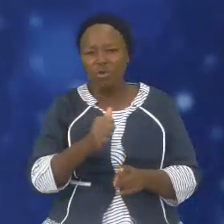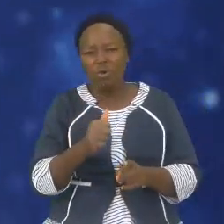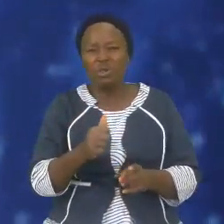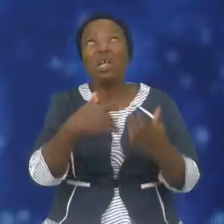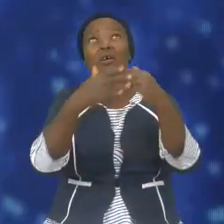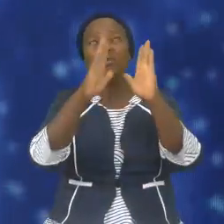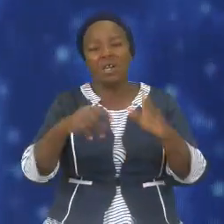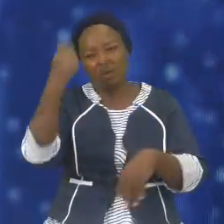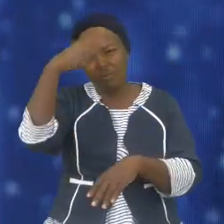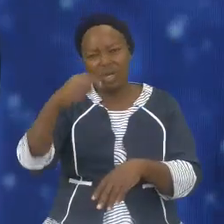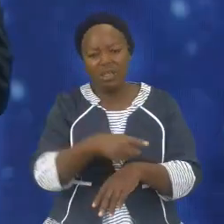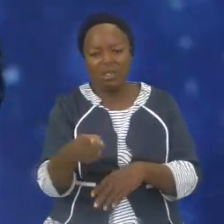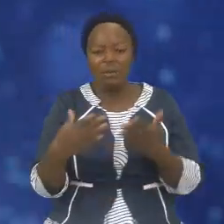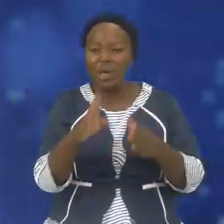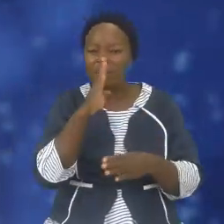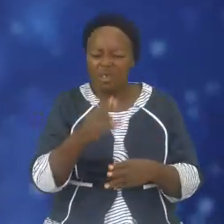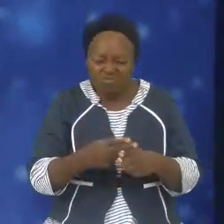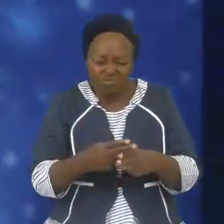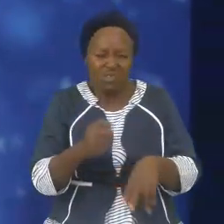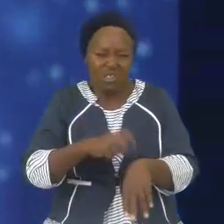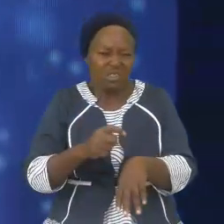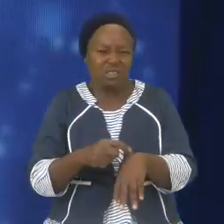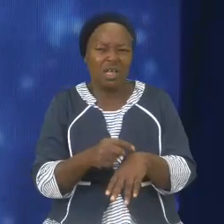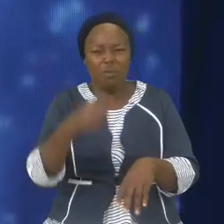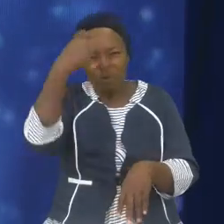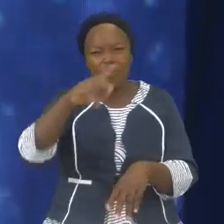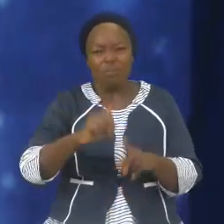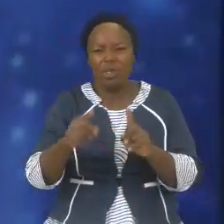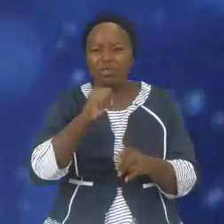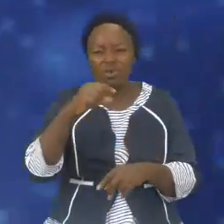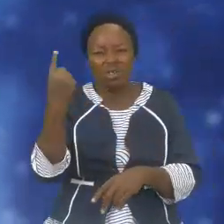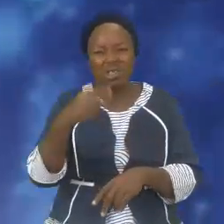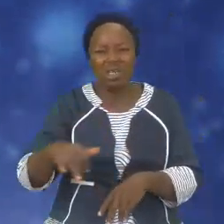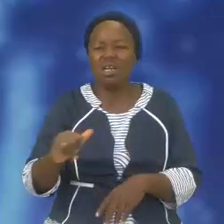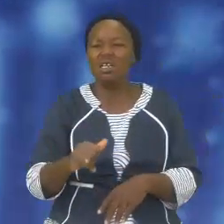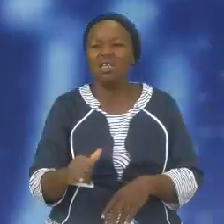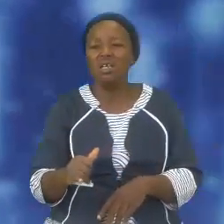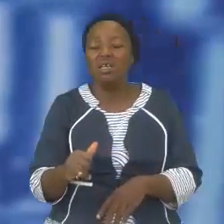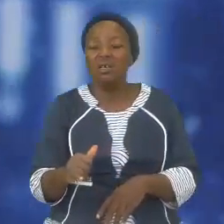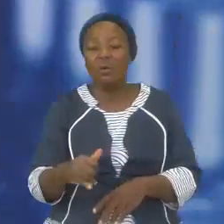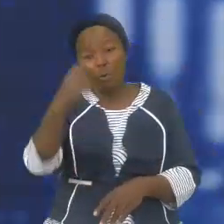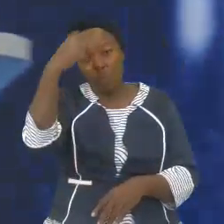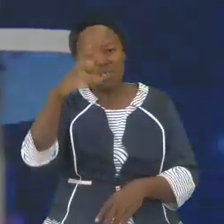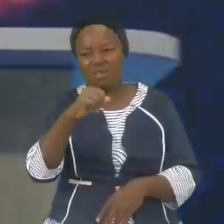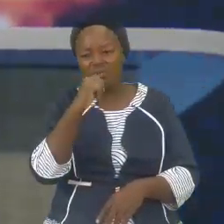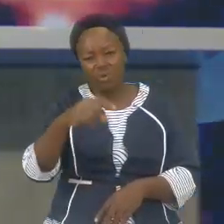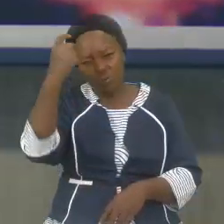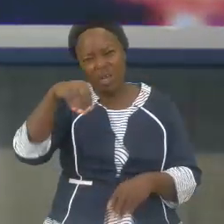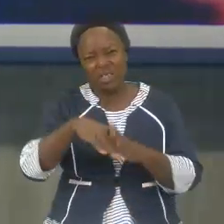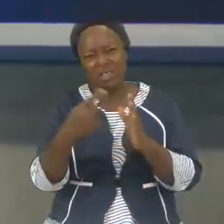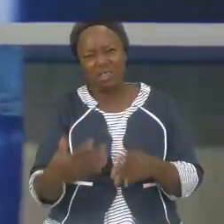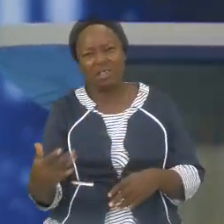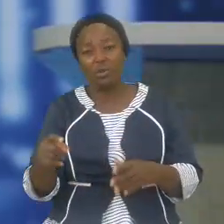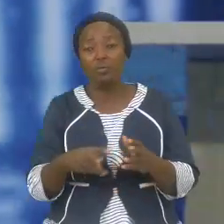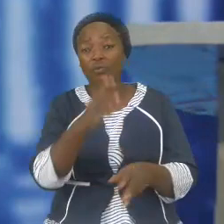be temporarily wise. They were not eternally wise. They were not wise in the things of God, in